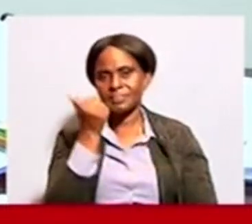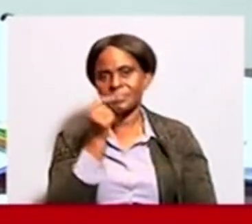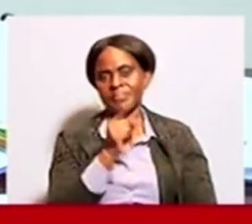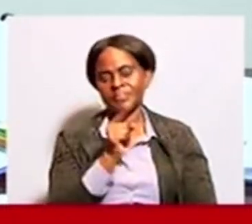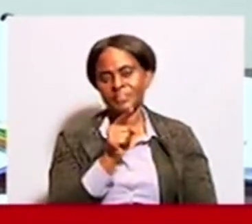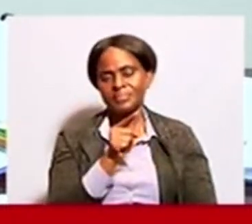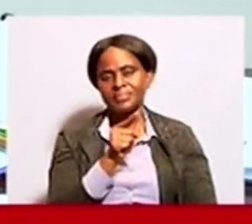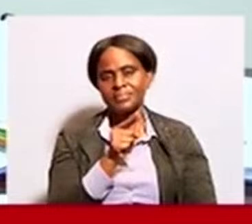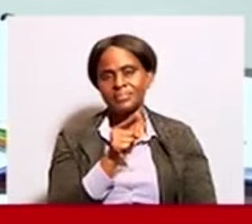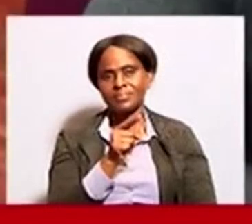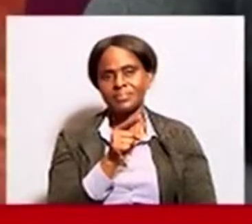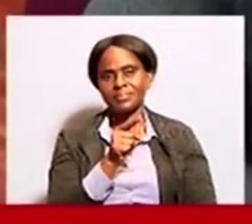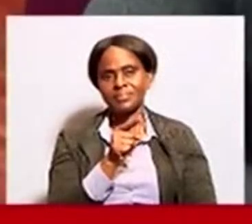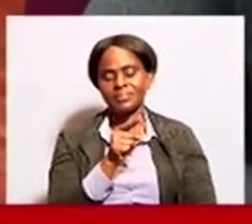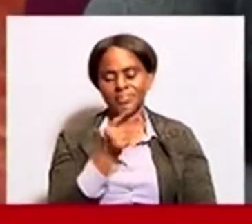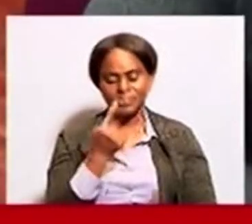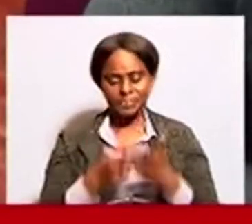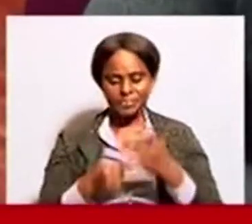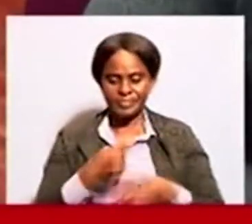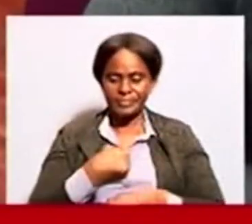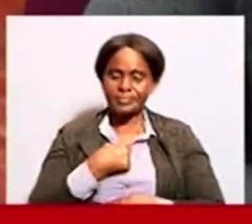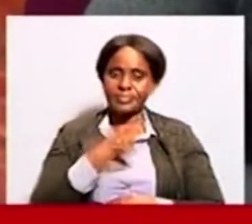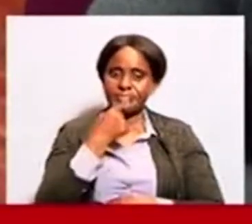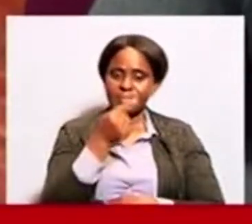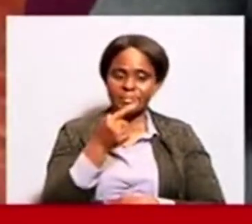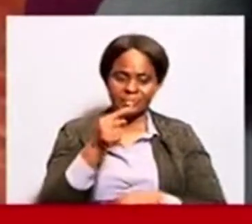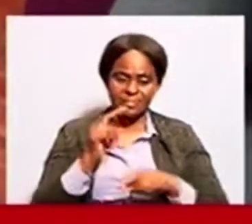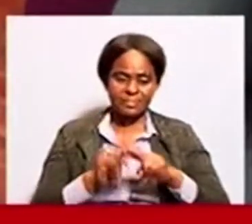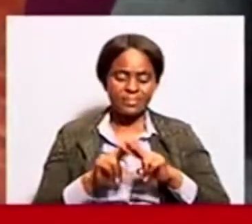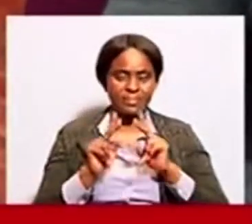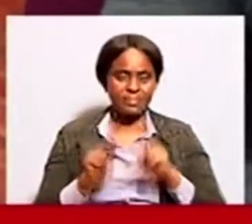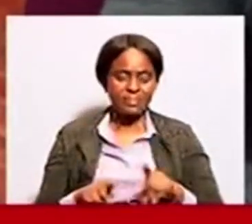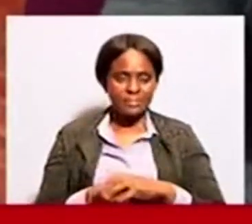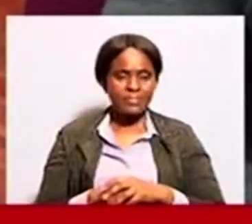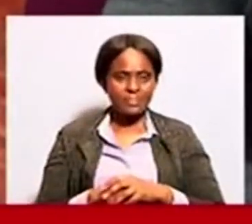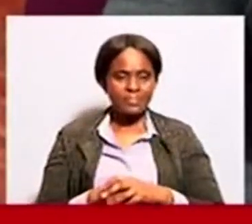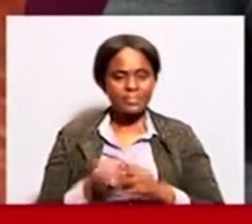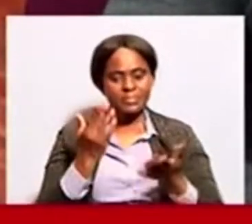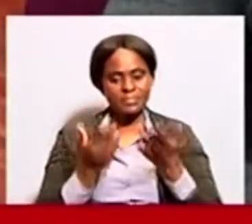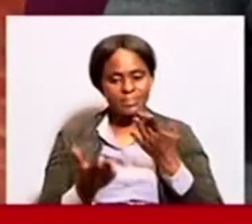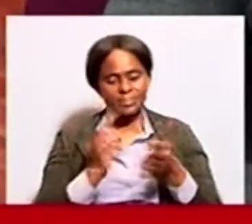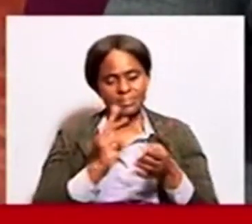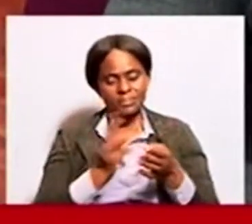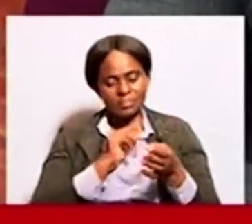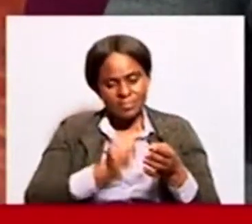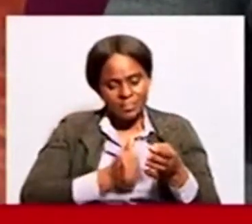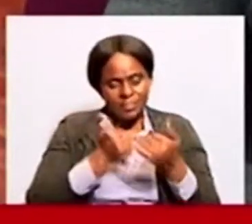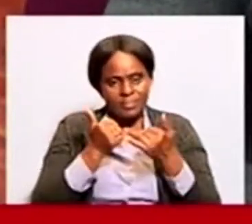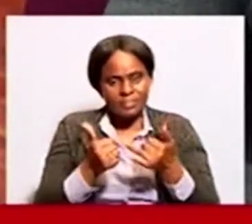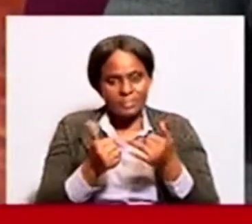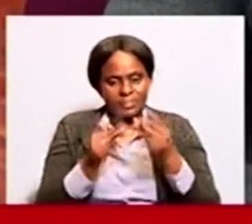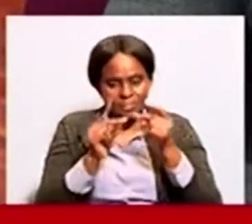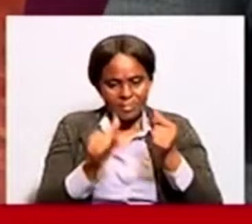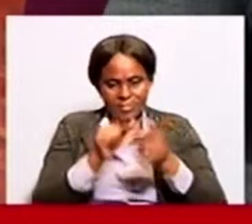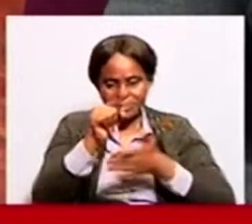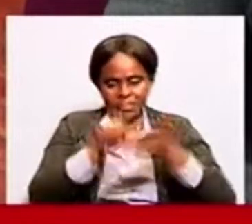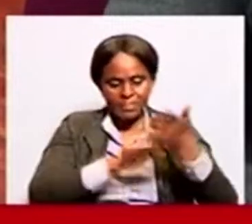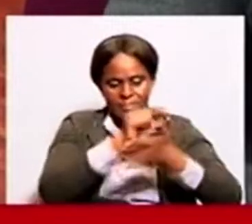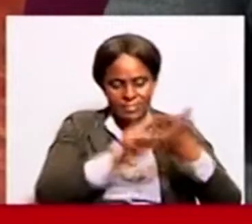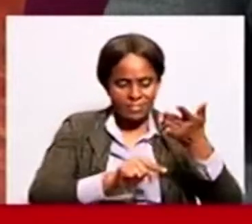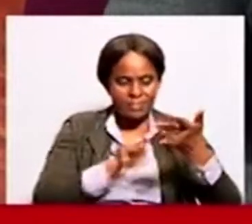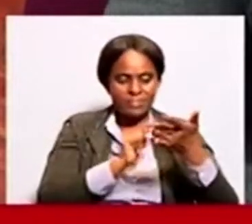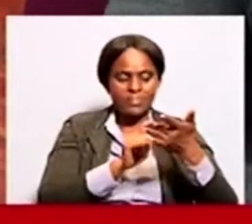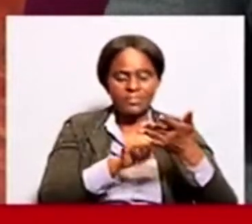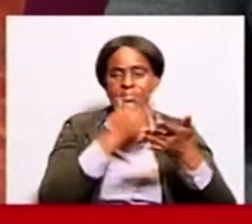Okay, go ahead. What I was saying, Chair, is when we reach at termination as